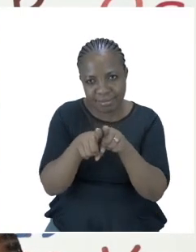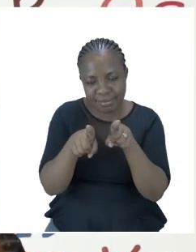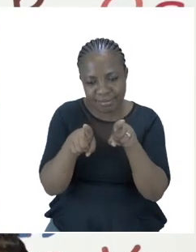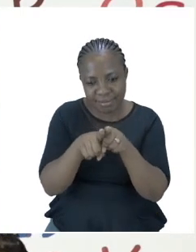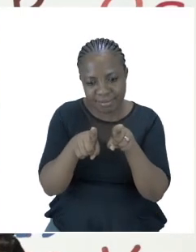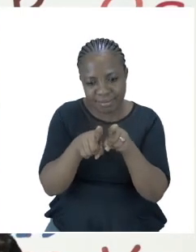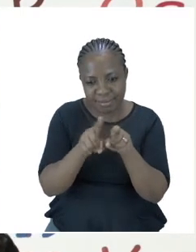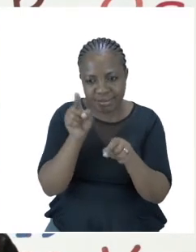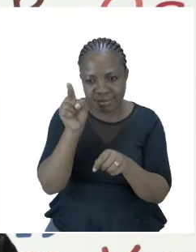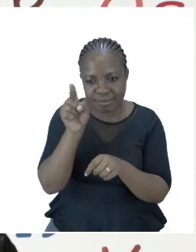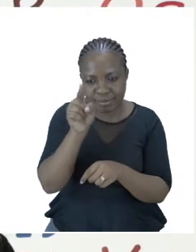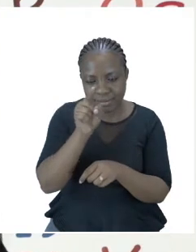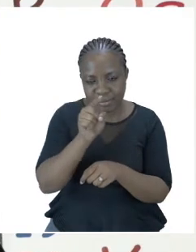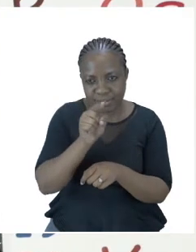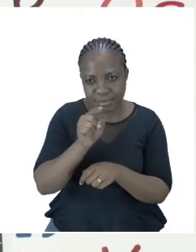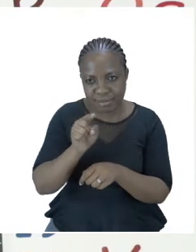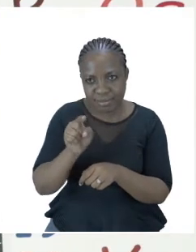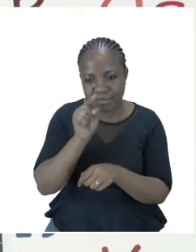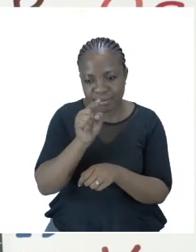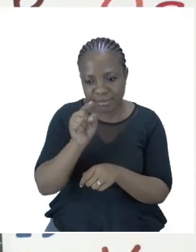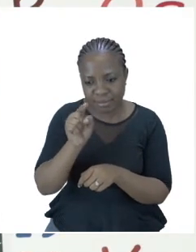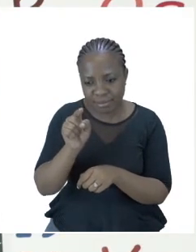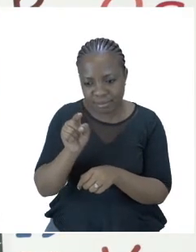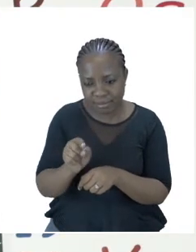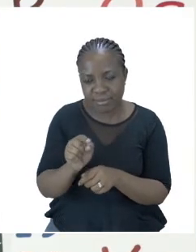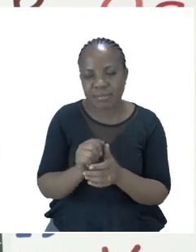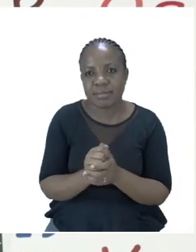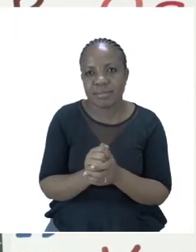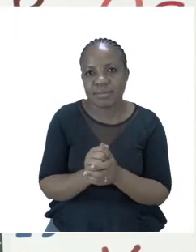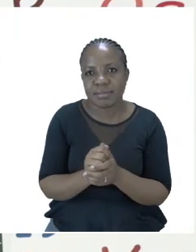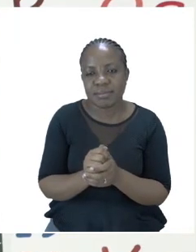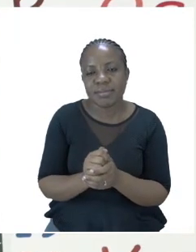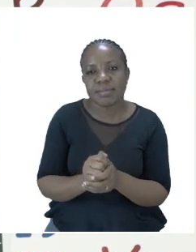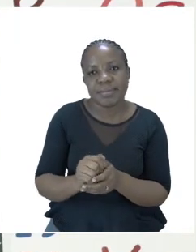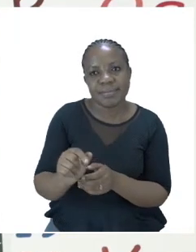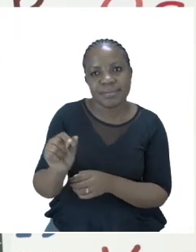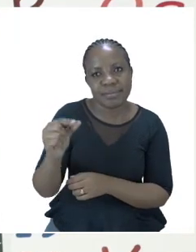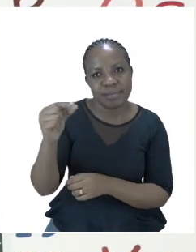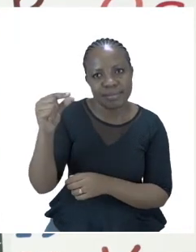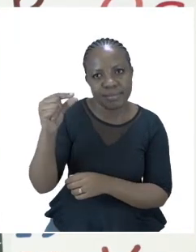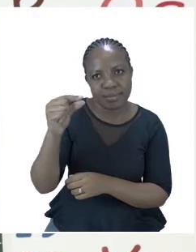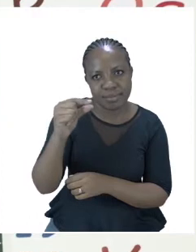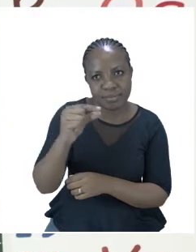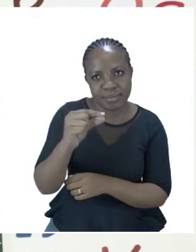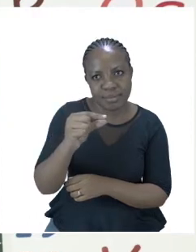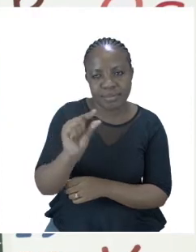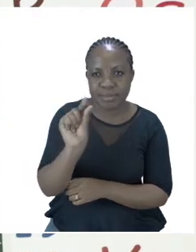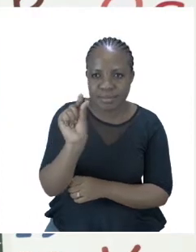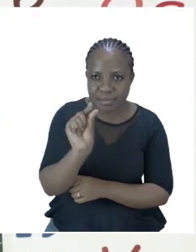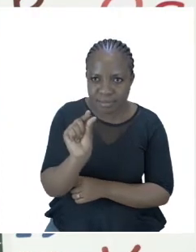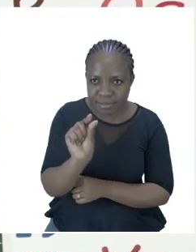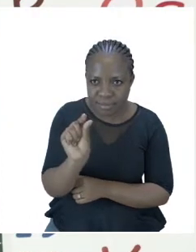this. And then the small letter G likes to sit on the line. So her